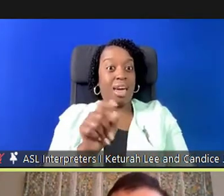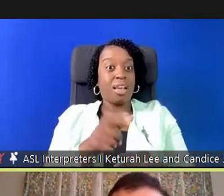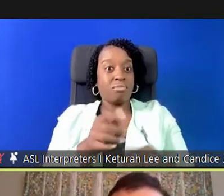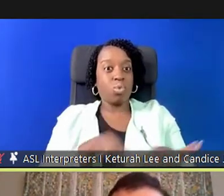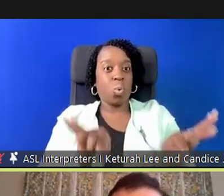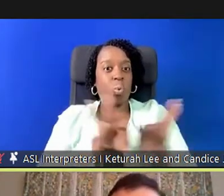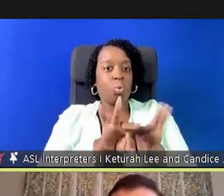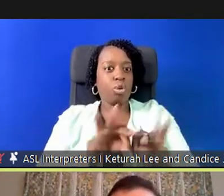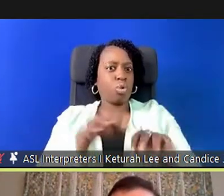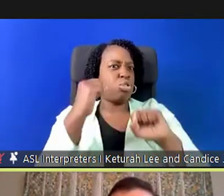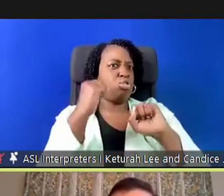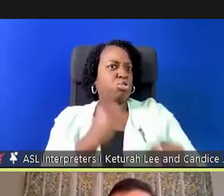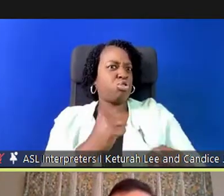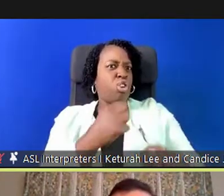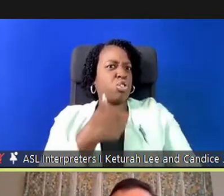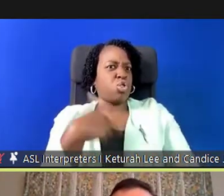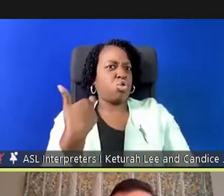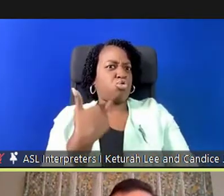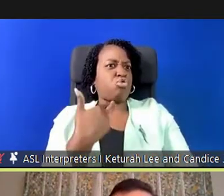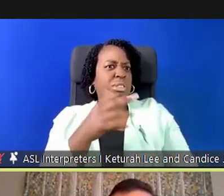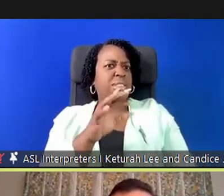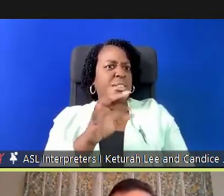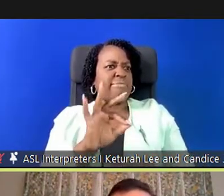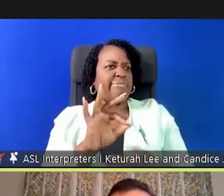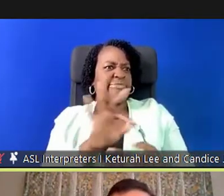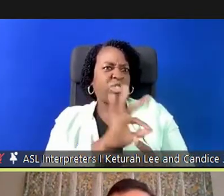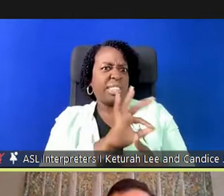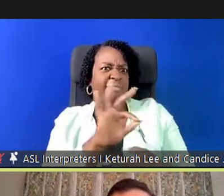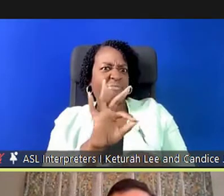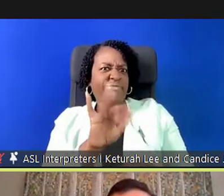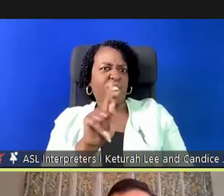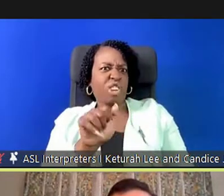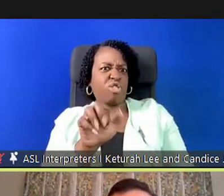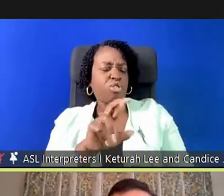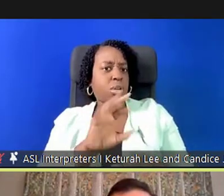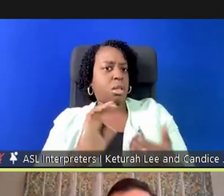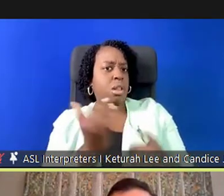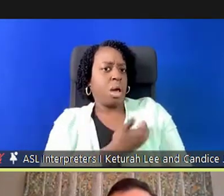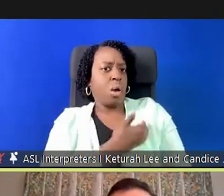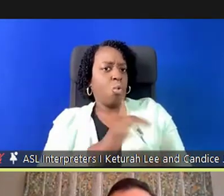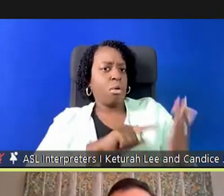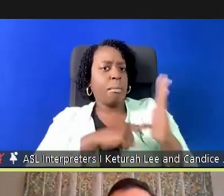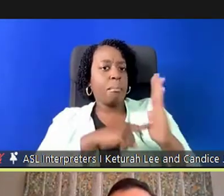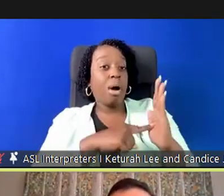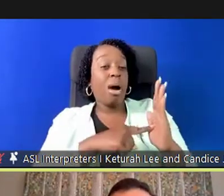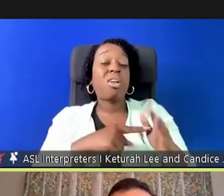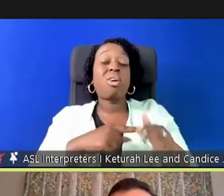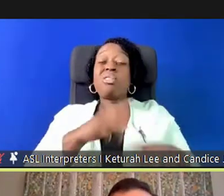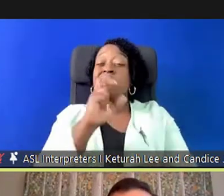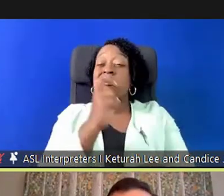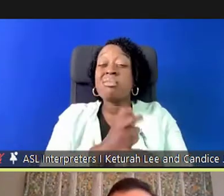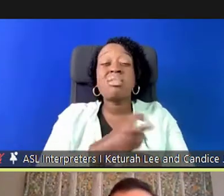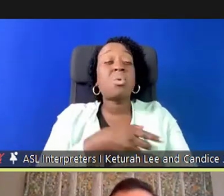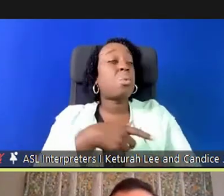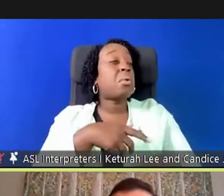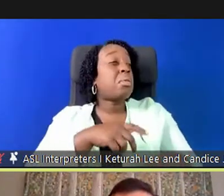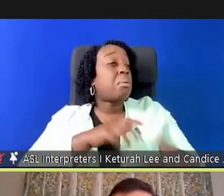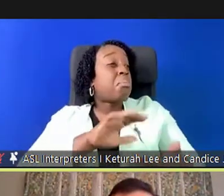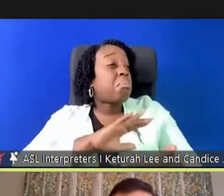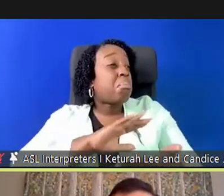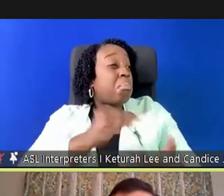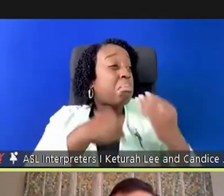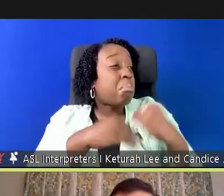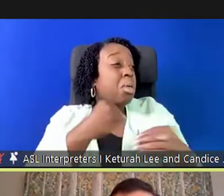in our model, and several functional impairments, including difficulty with meal preparation, walking, and